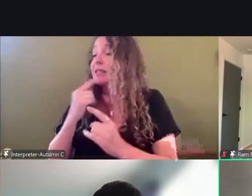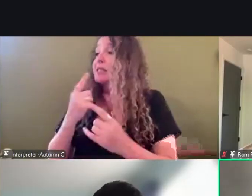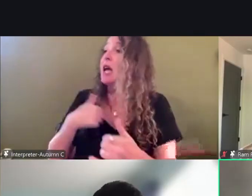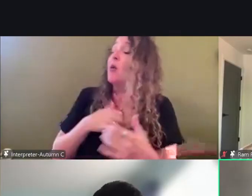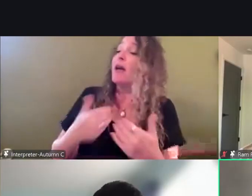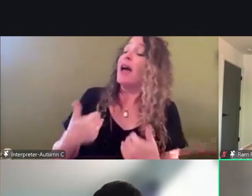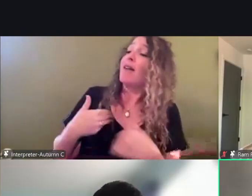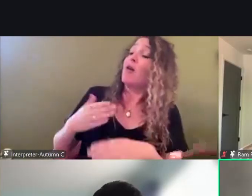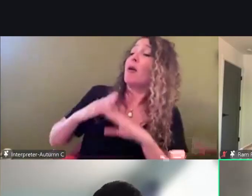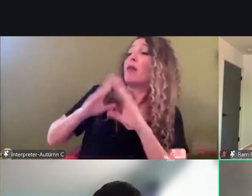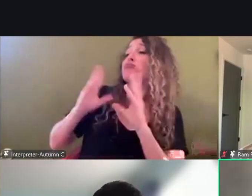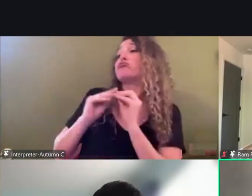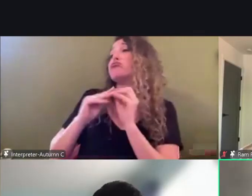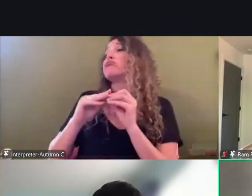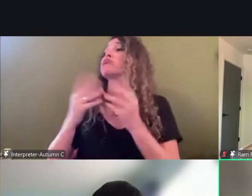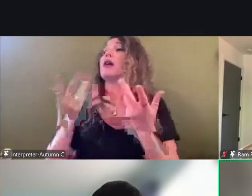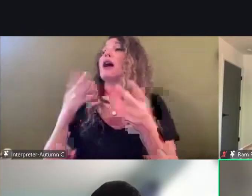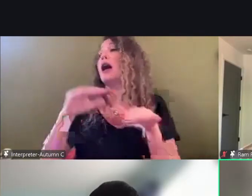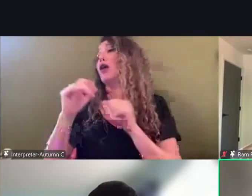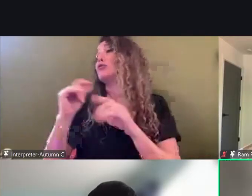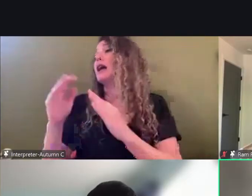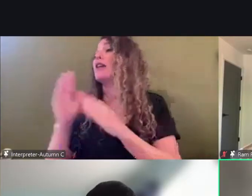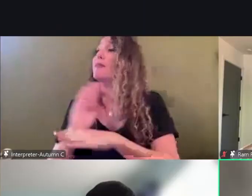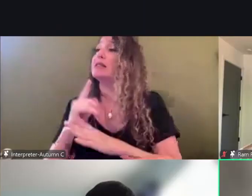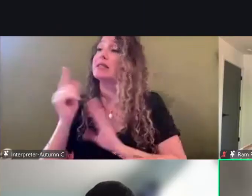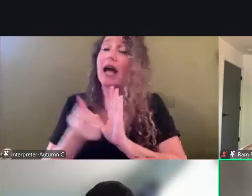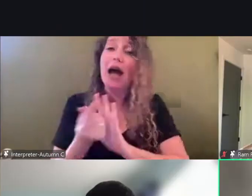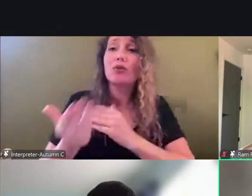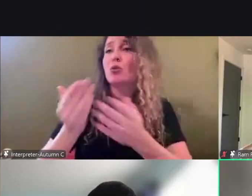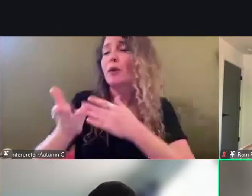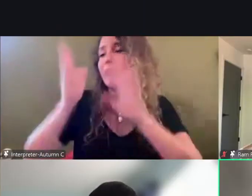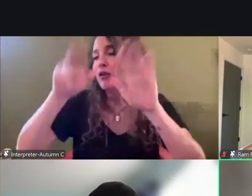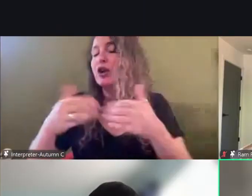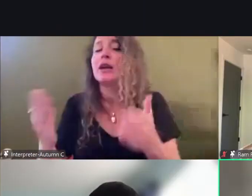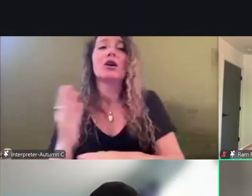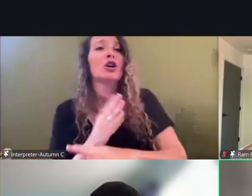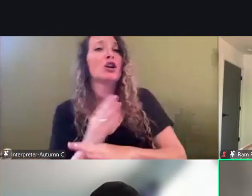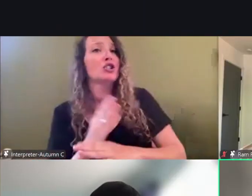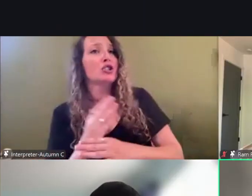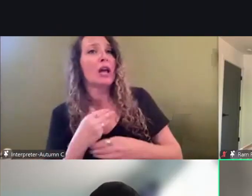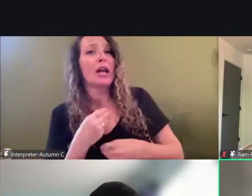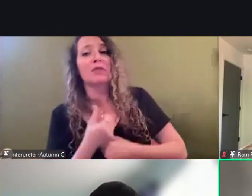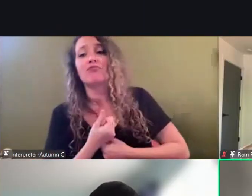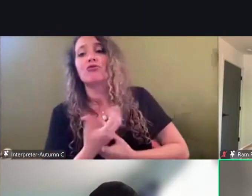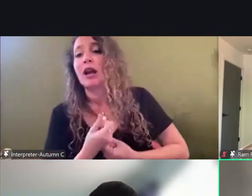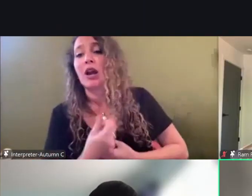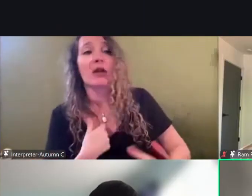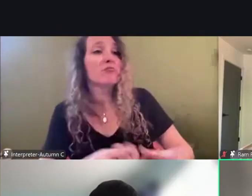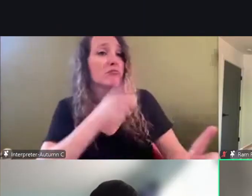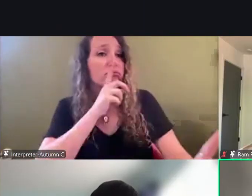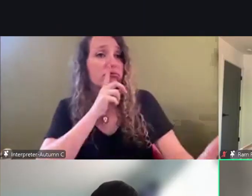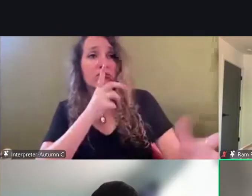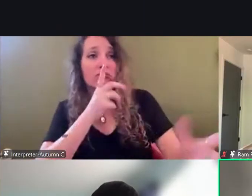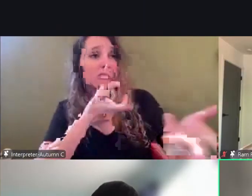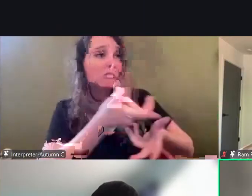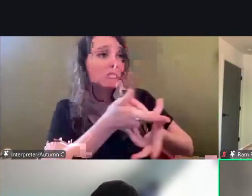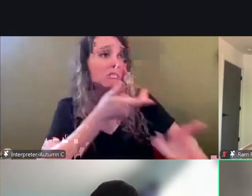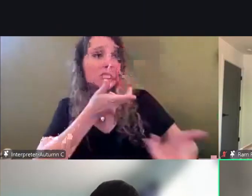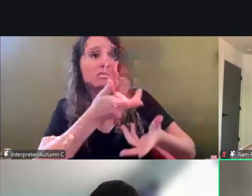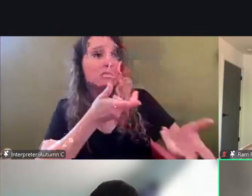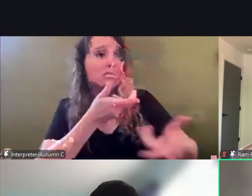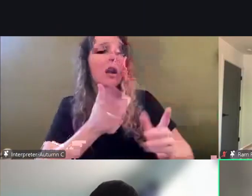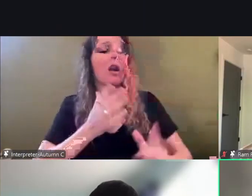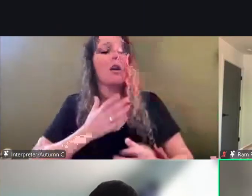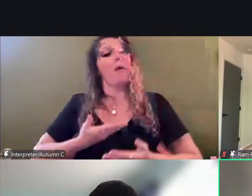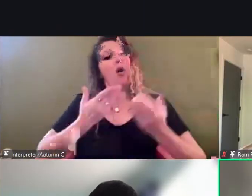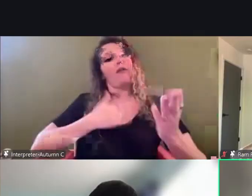protected, meeting outside of business hours or whatever. And sharing, like, I am not going to share what you share with me. This is just offering my